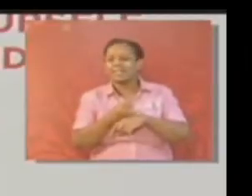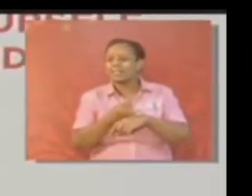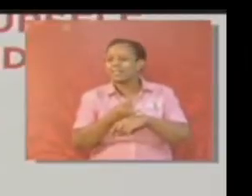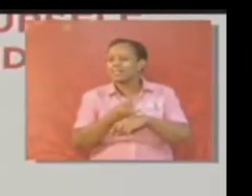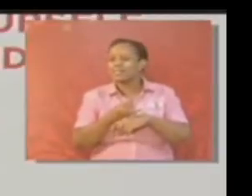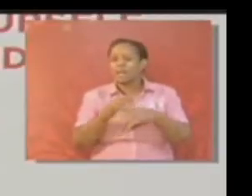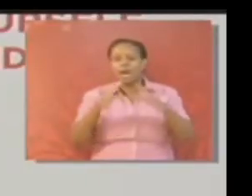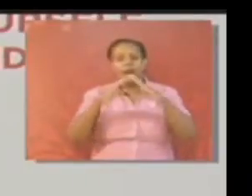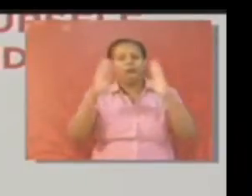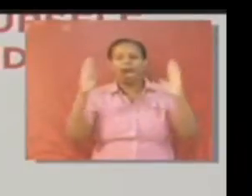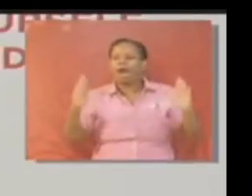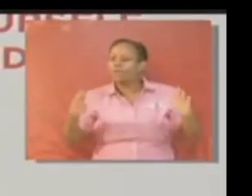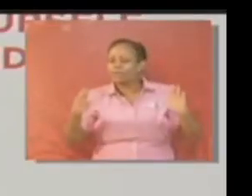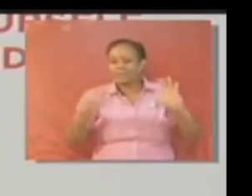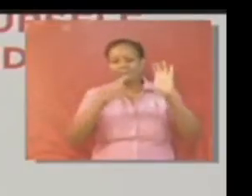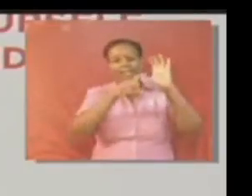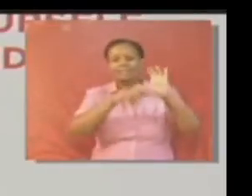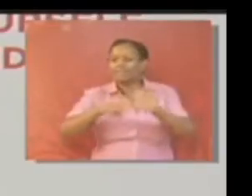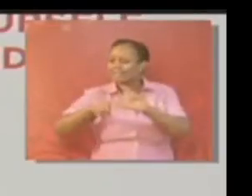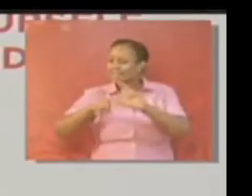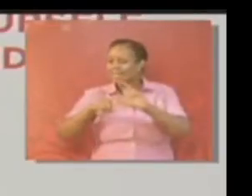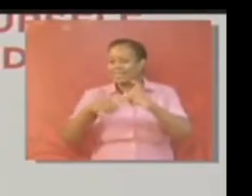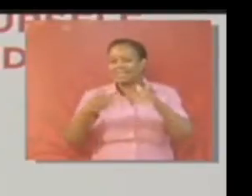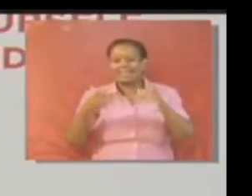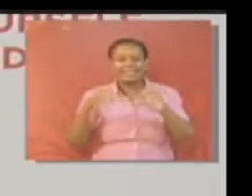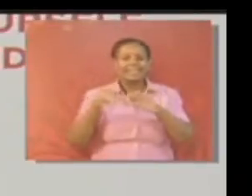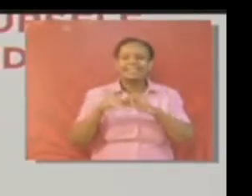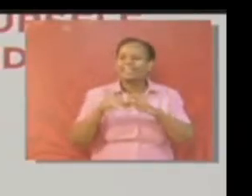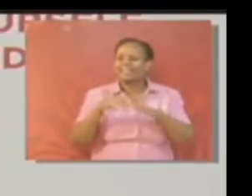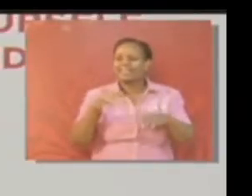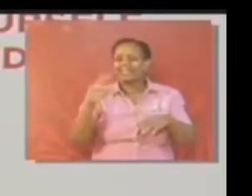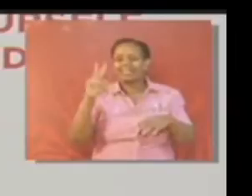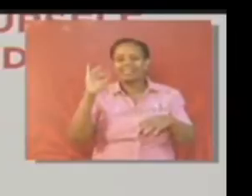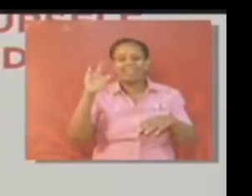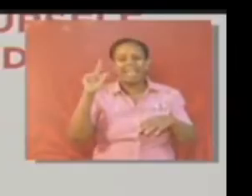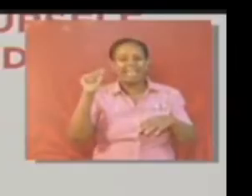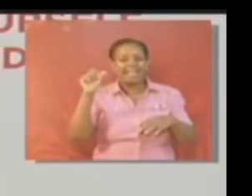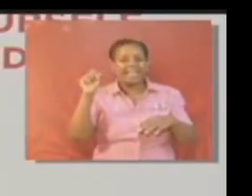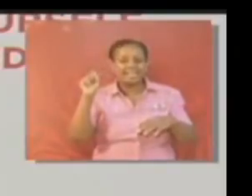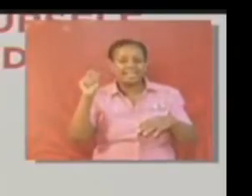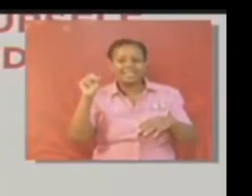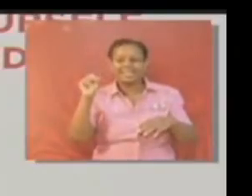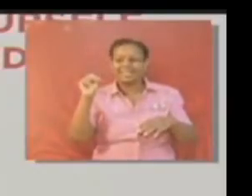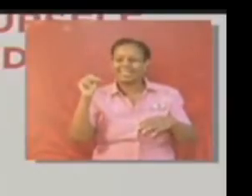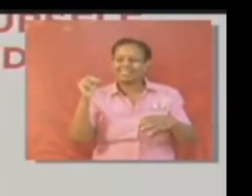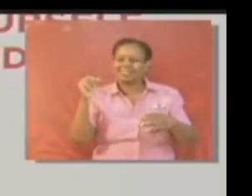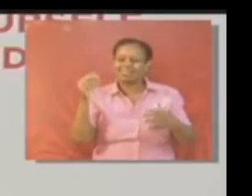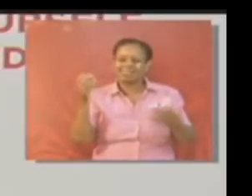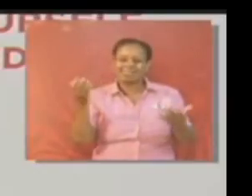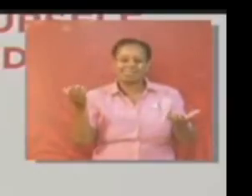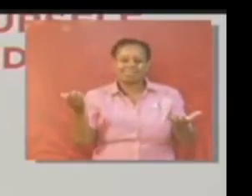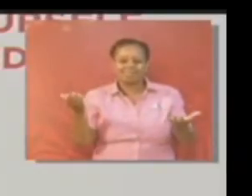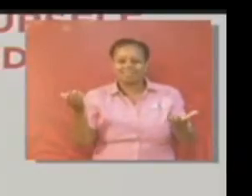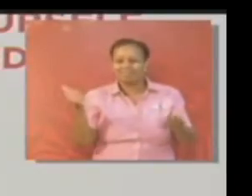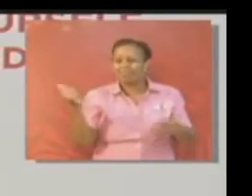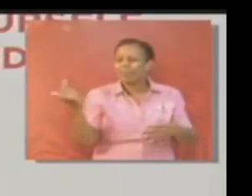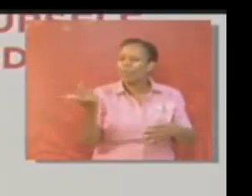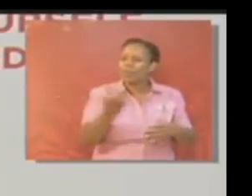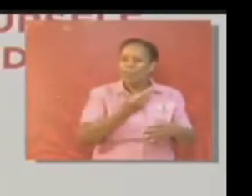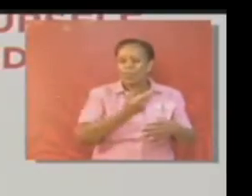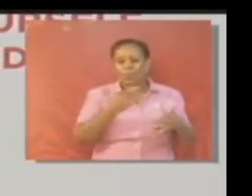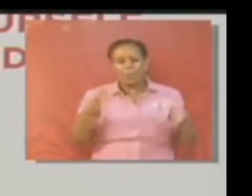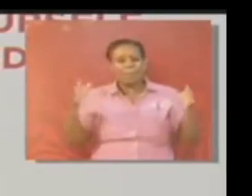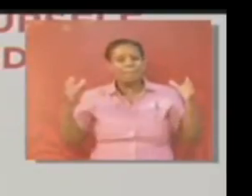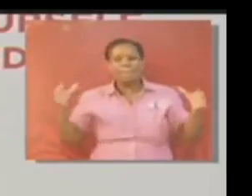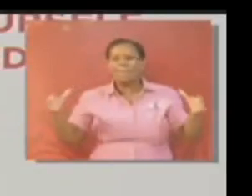in Valsine, these big gatherings for the next 2 weeks, we are asking people, for the sake of